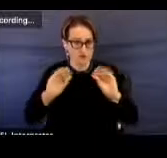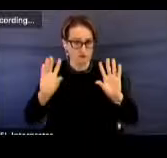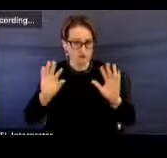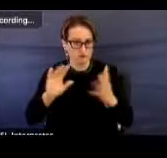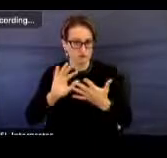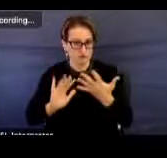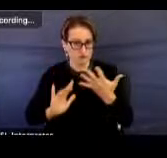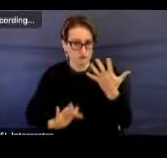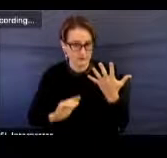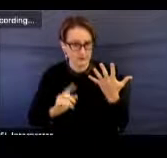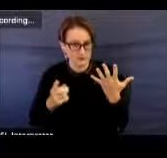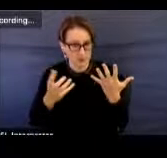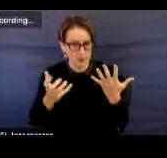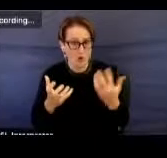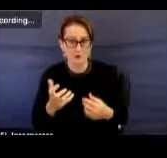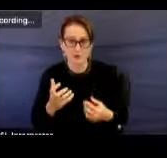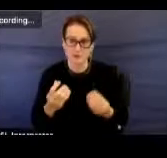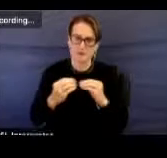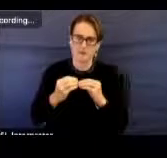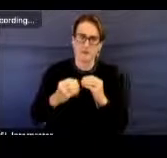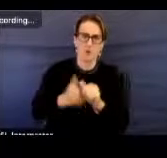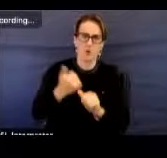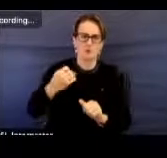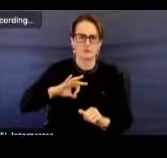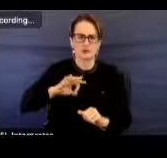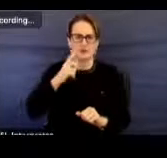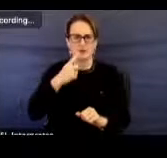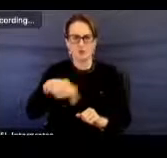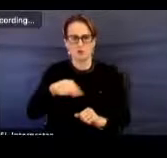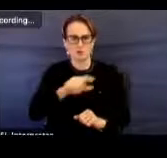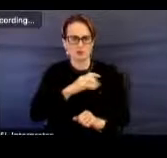helpful. That's just another option.